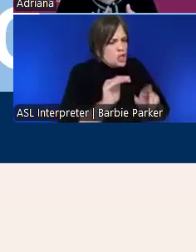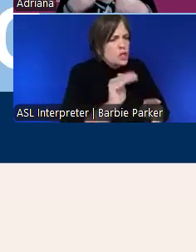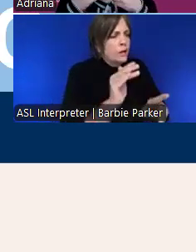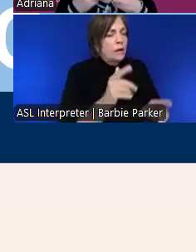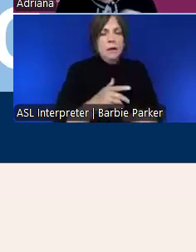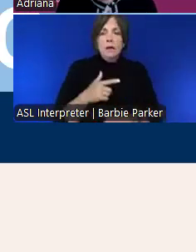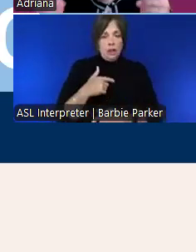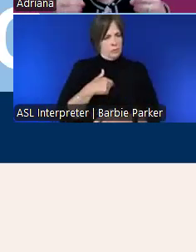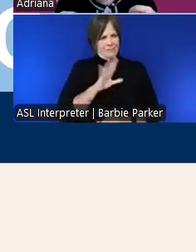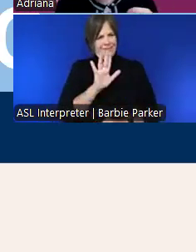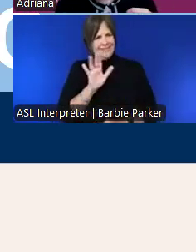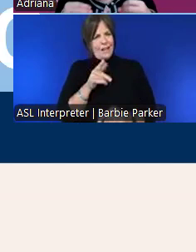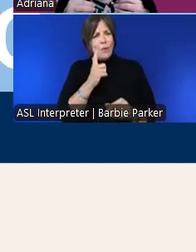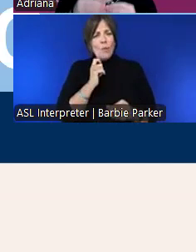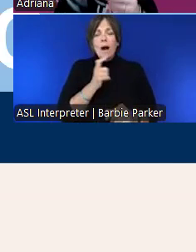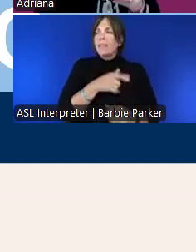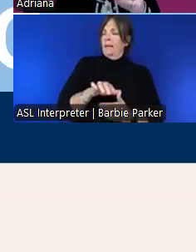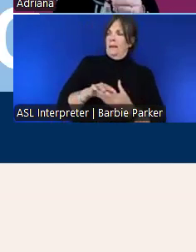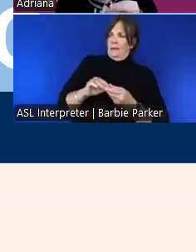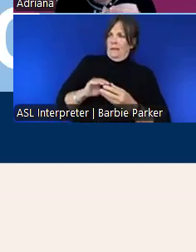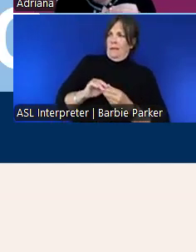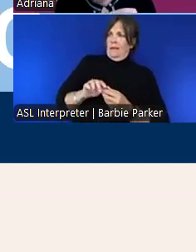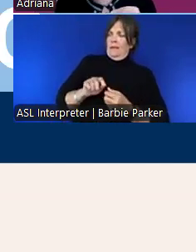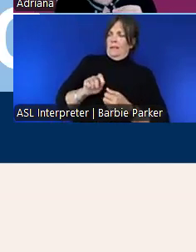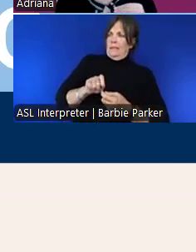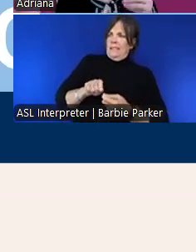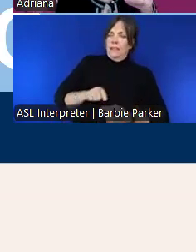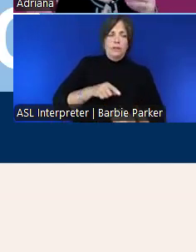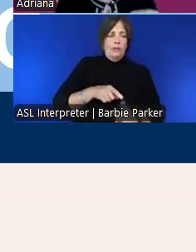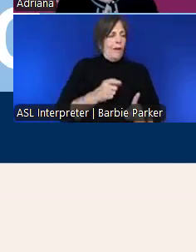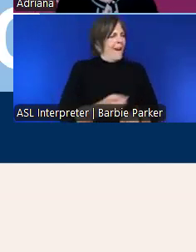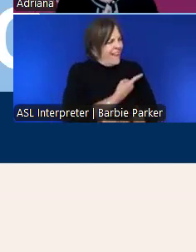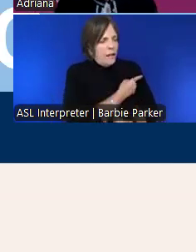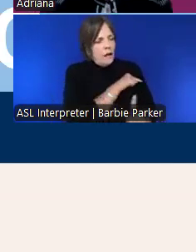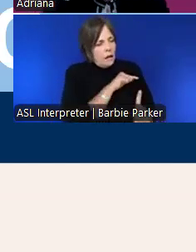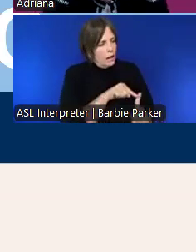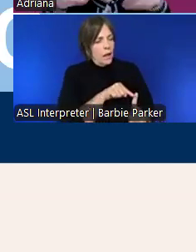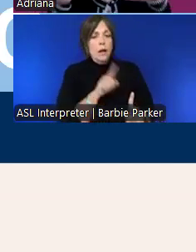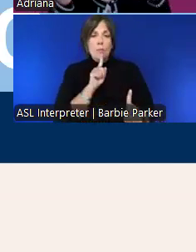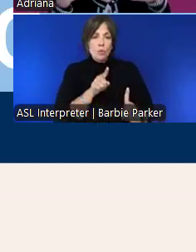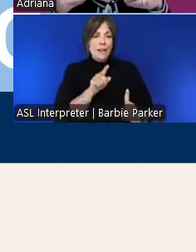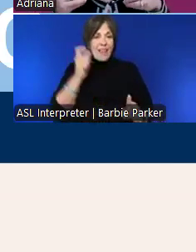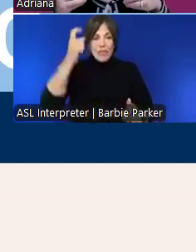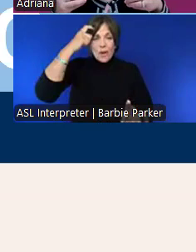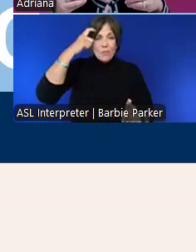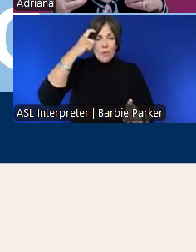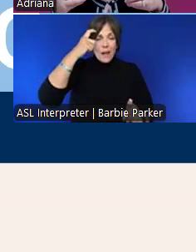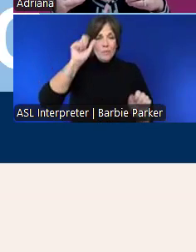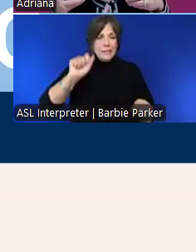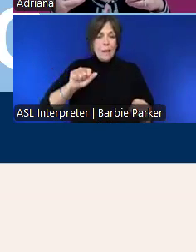you details about the abuse that you think are tangential, but that in fact, that's how their brain was able